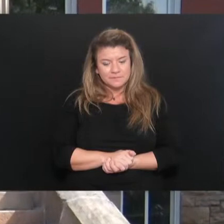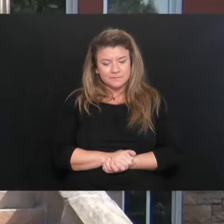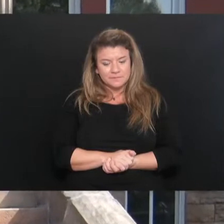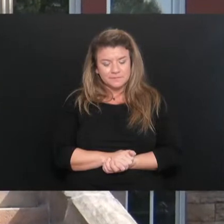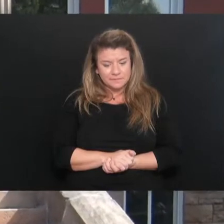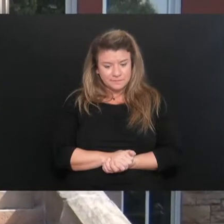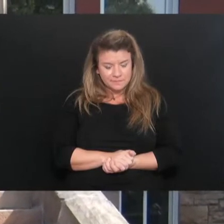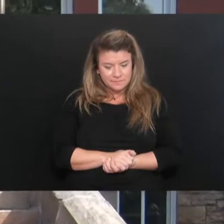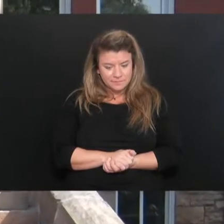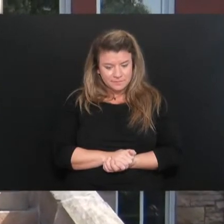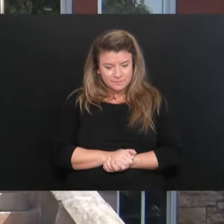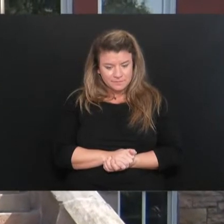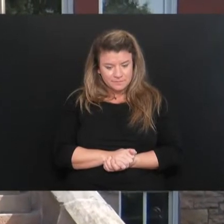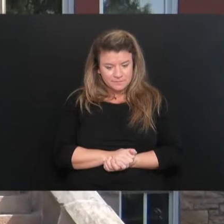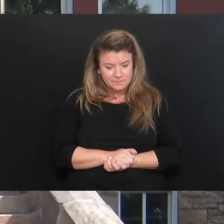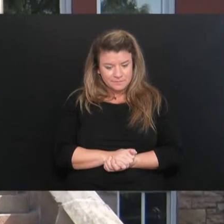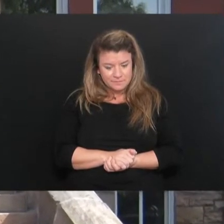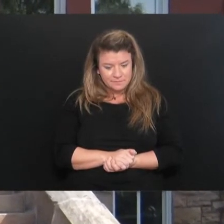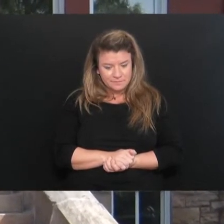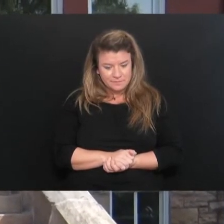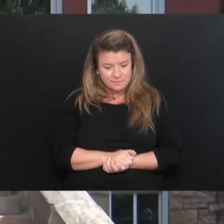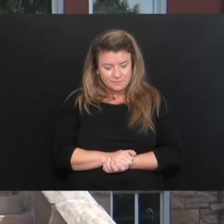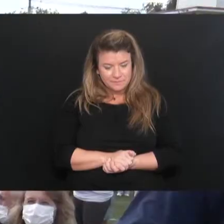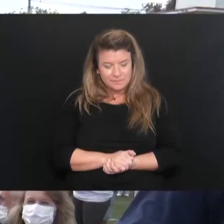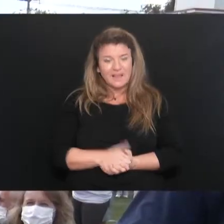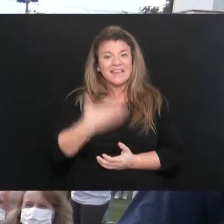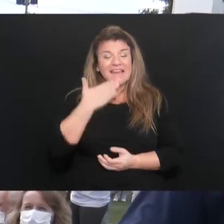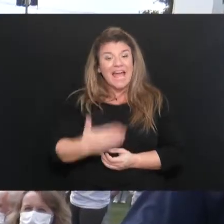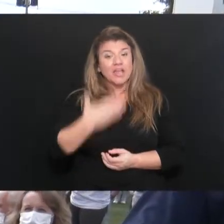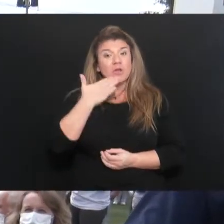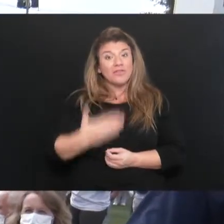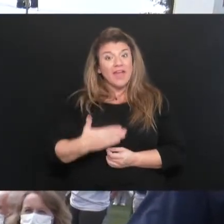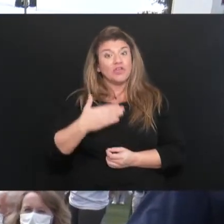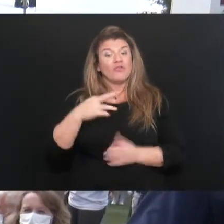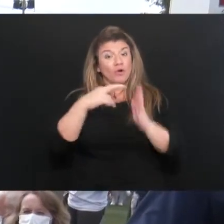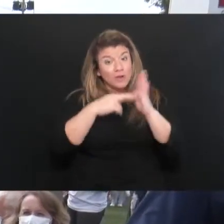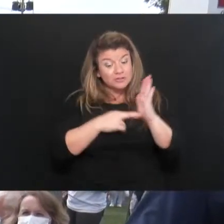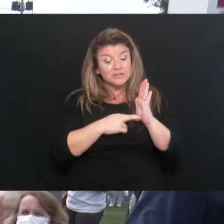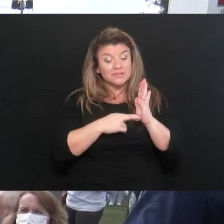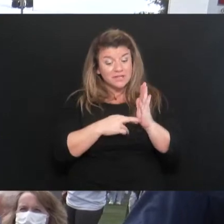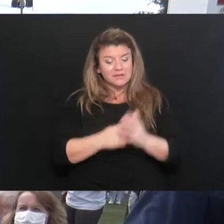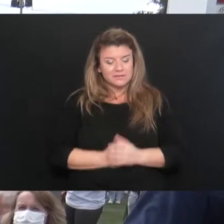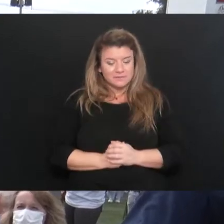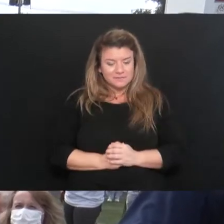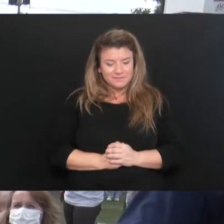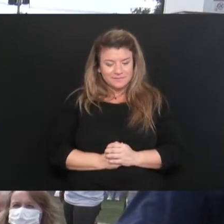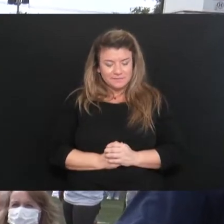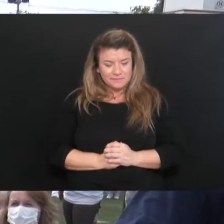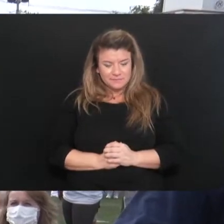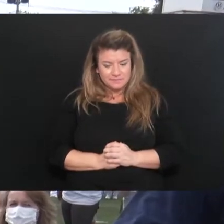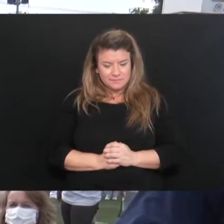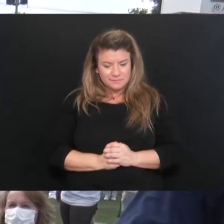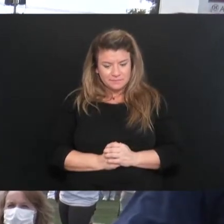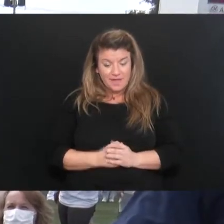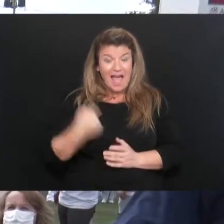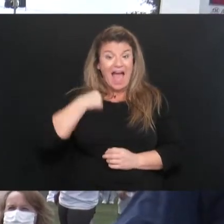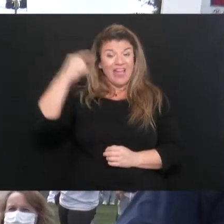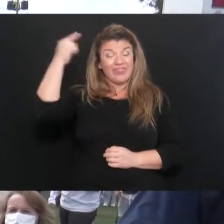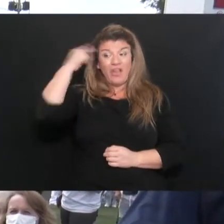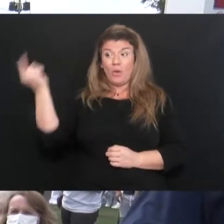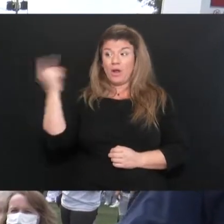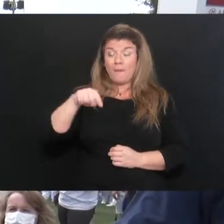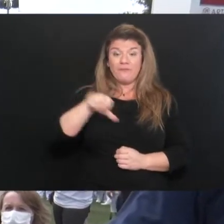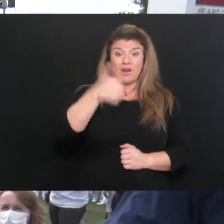Thanks for getting vaccinated, and thanks for registering, okay? And I thought I was coming here for something else, and I'm glad that I